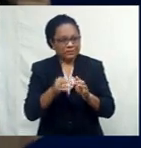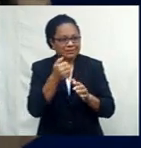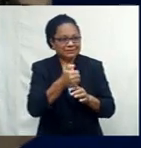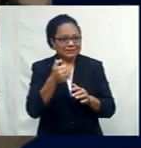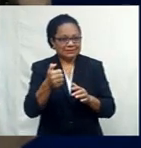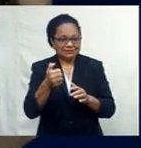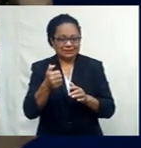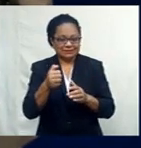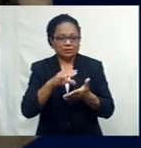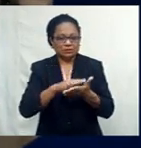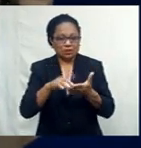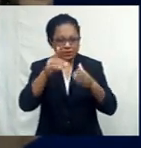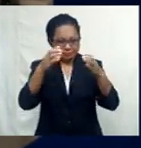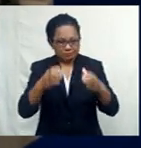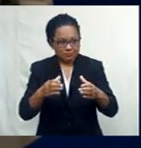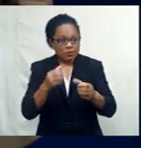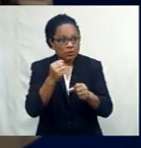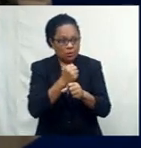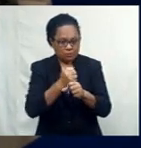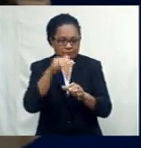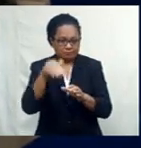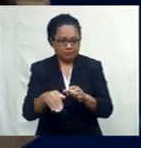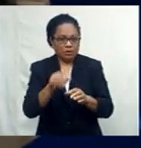barrel, gold dropped a few dollars to